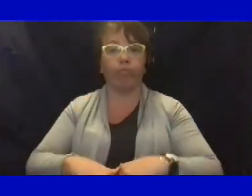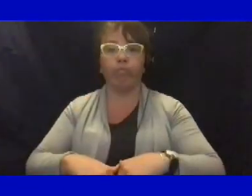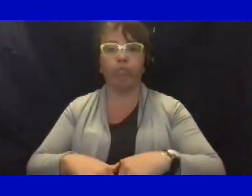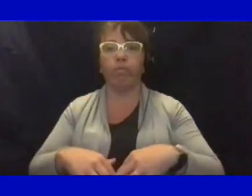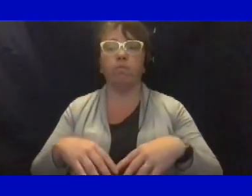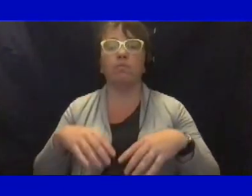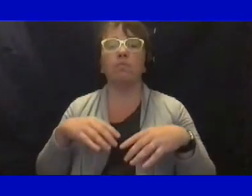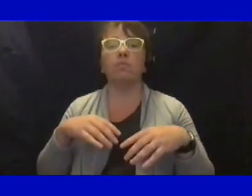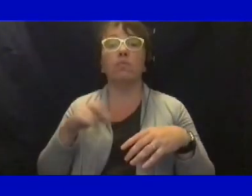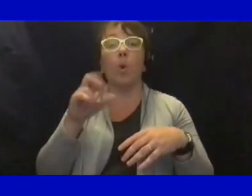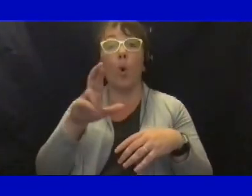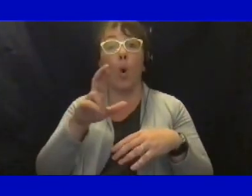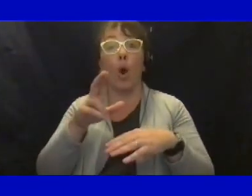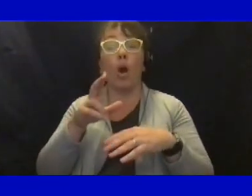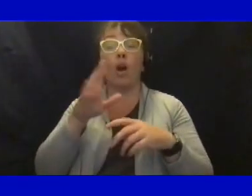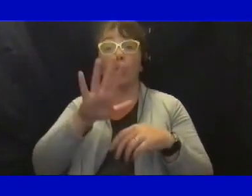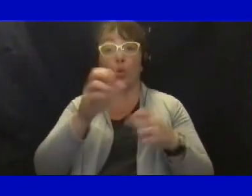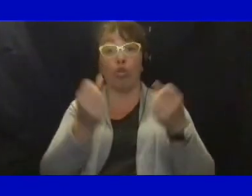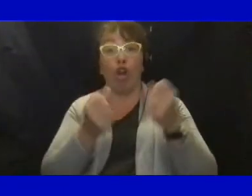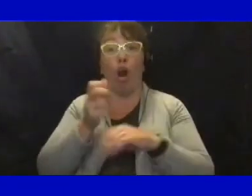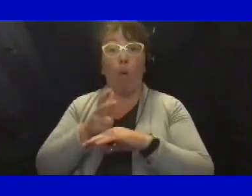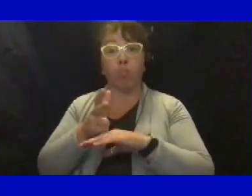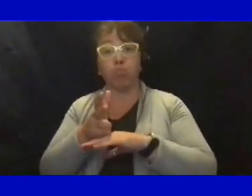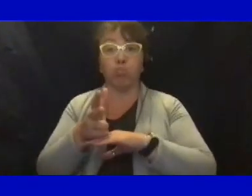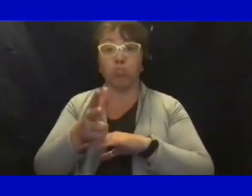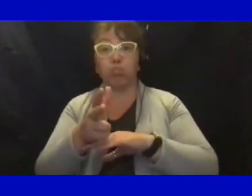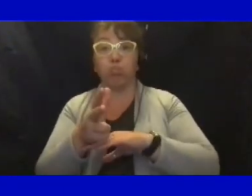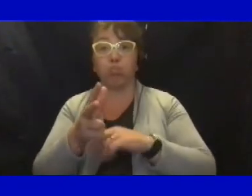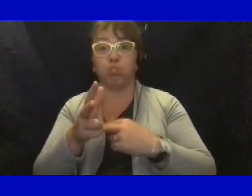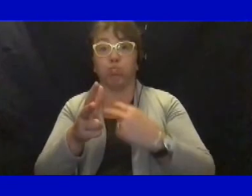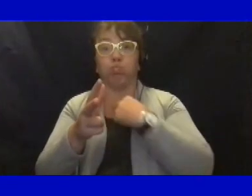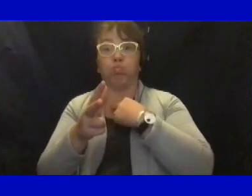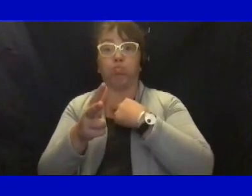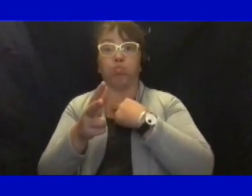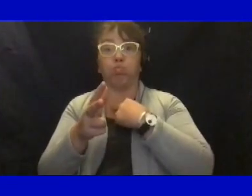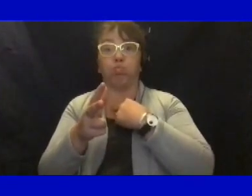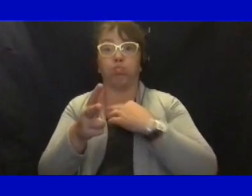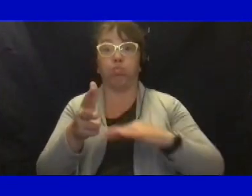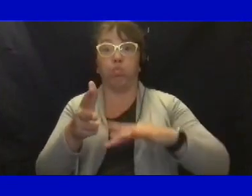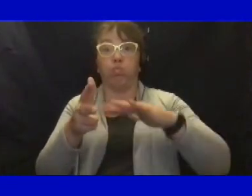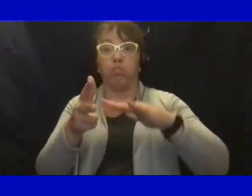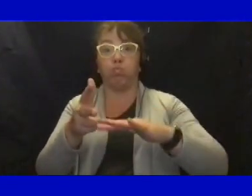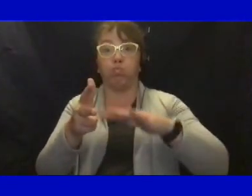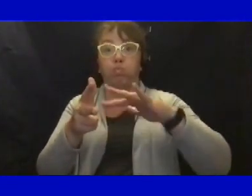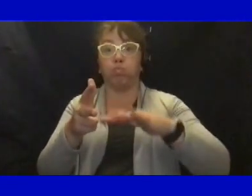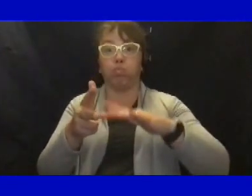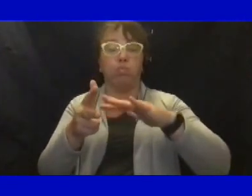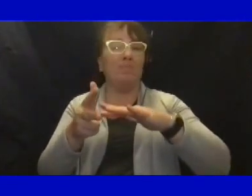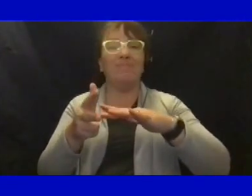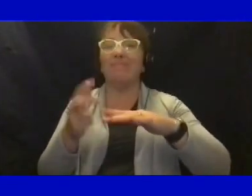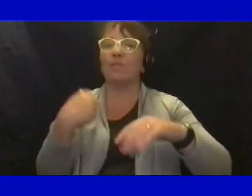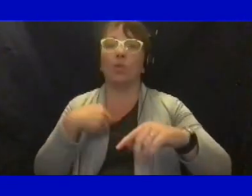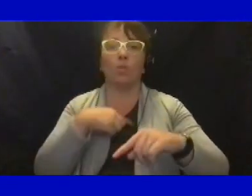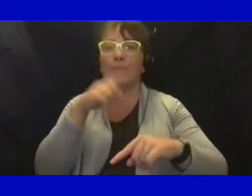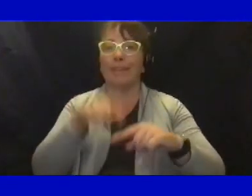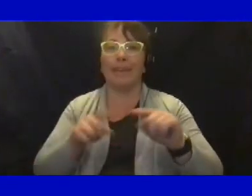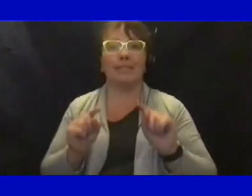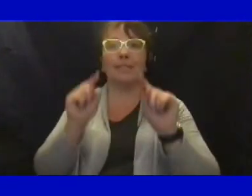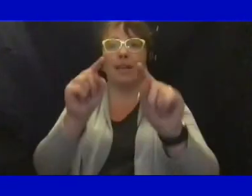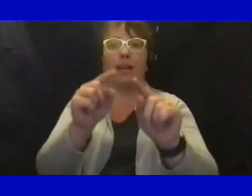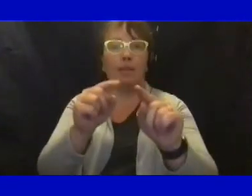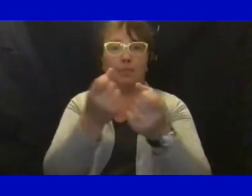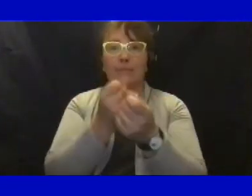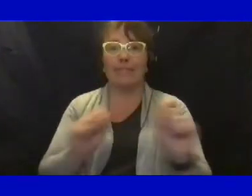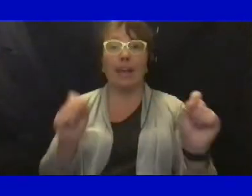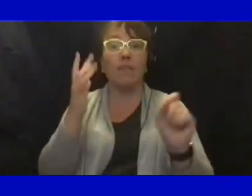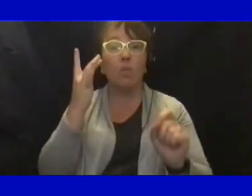it. That puts our rescuers in harm trying to go and get you out of the vehicle. And again,